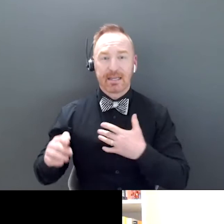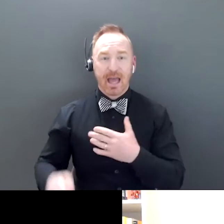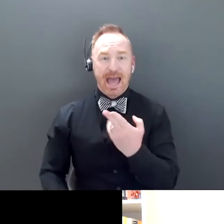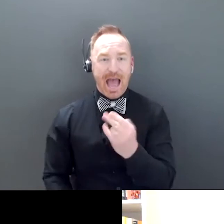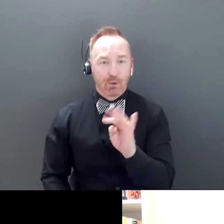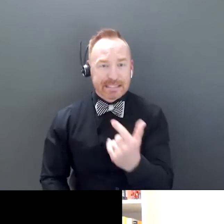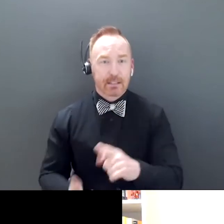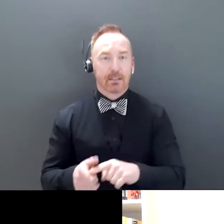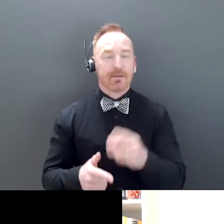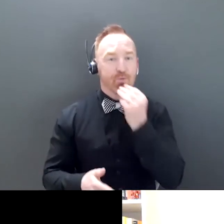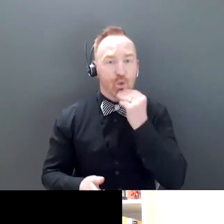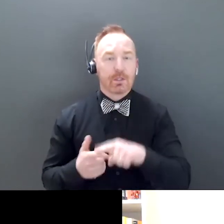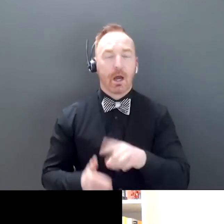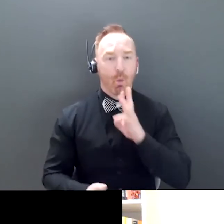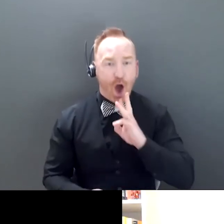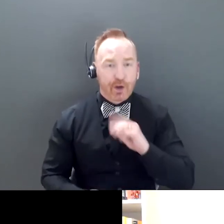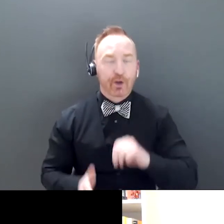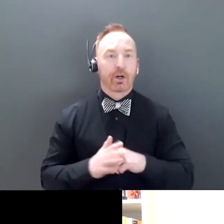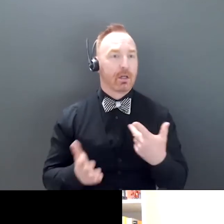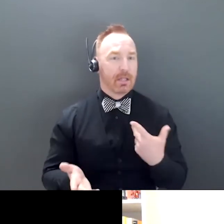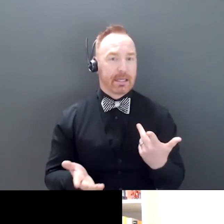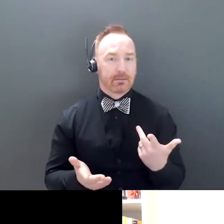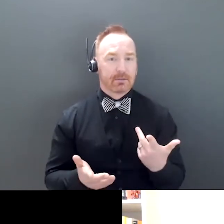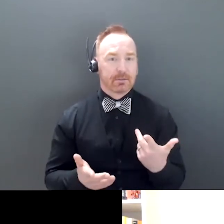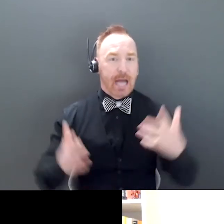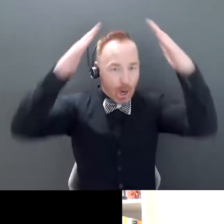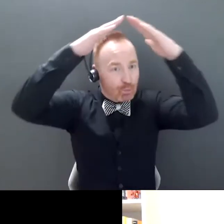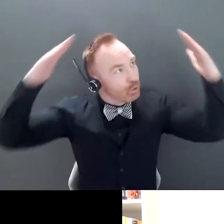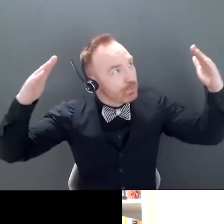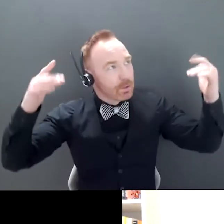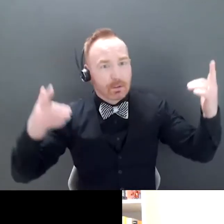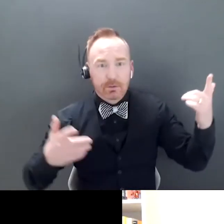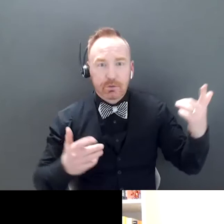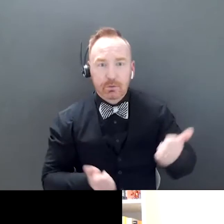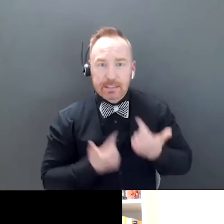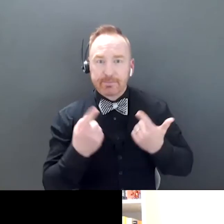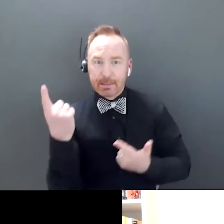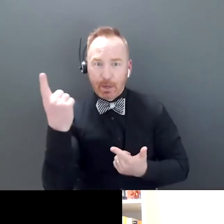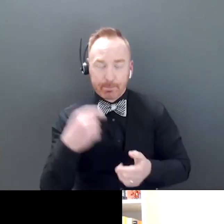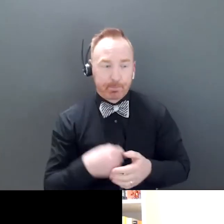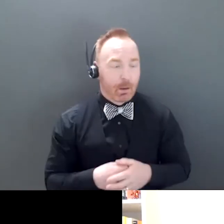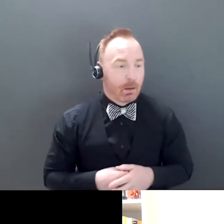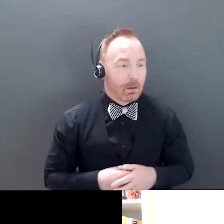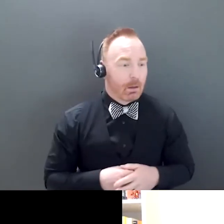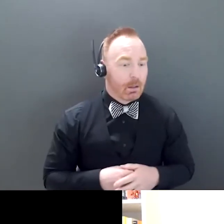talking food, water, shelter, that kind of stuff. And if you think about